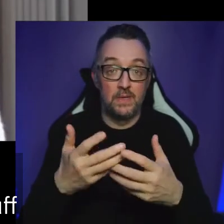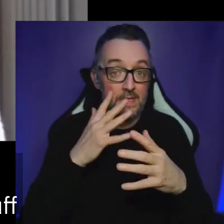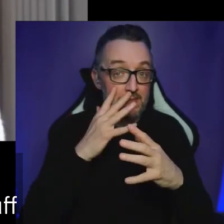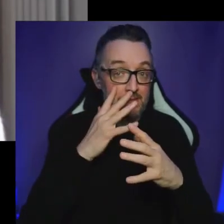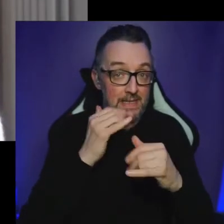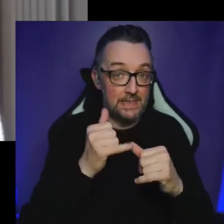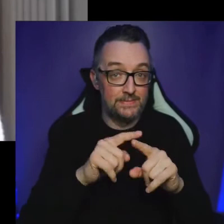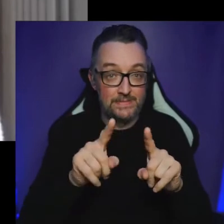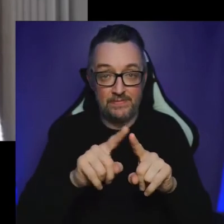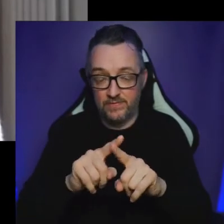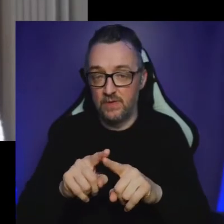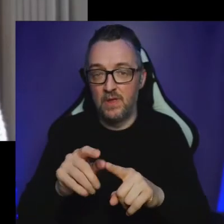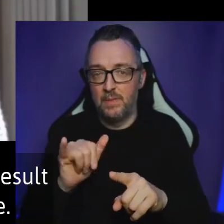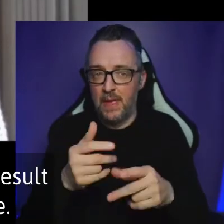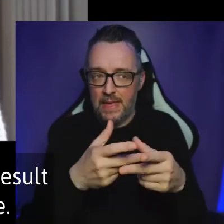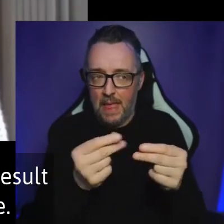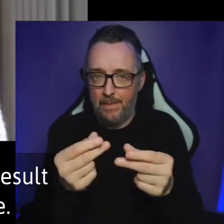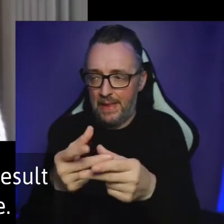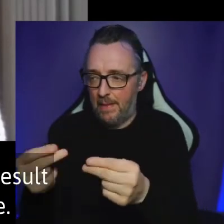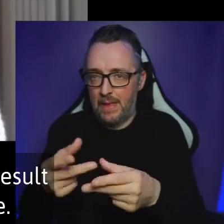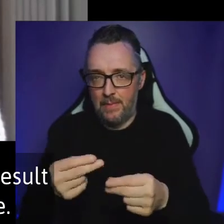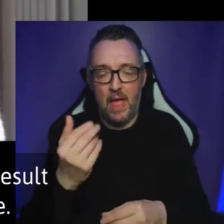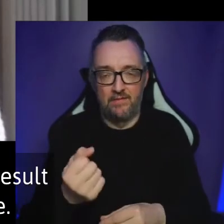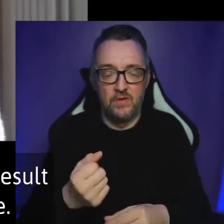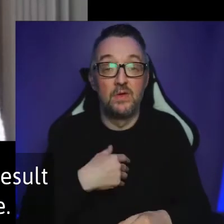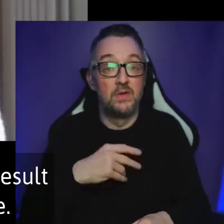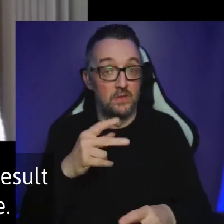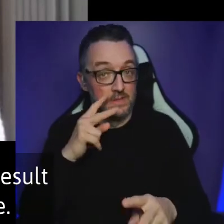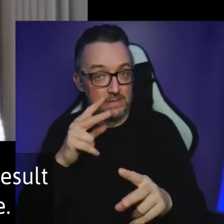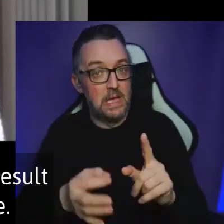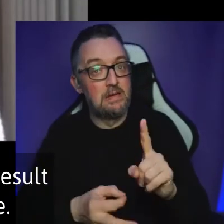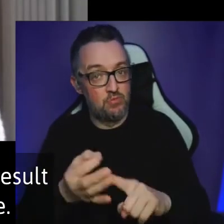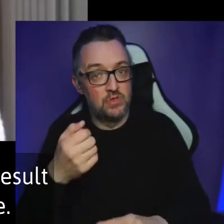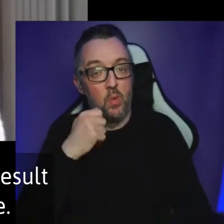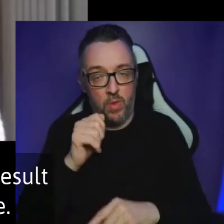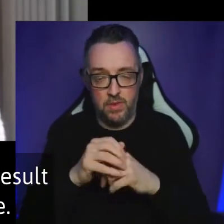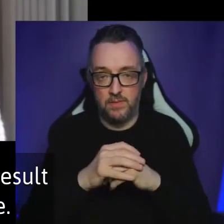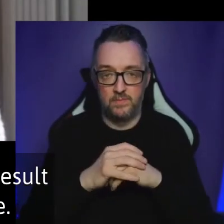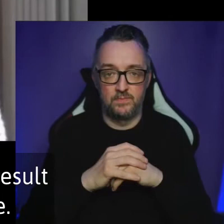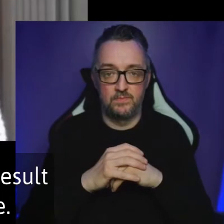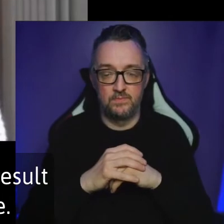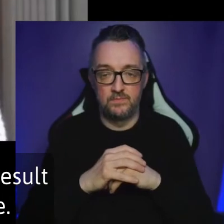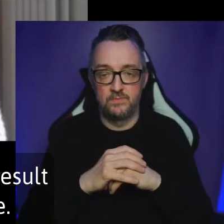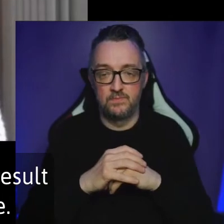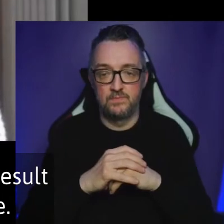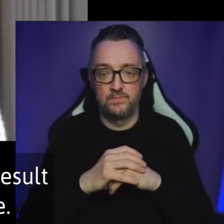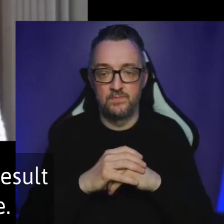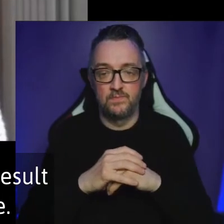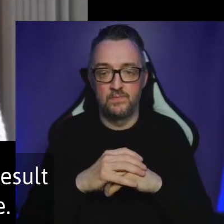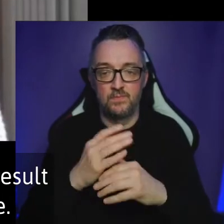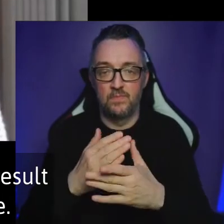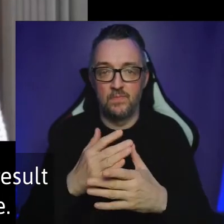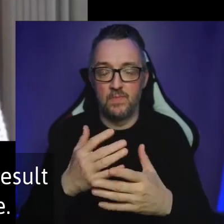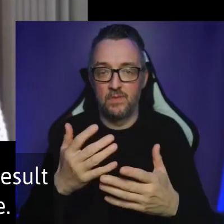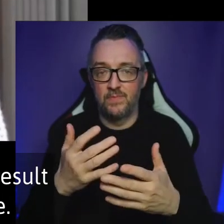variety of stuff, they might have some gaps. So I think we'll see improvements in that as a result of machine learning and just improved